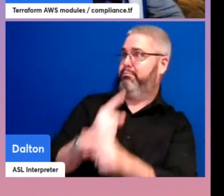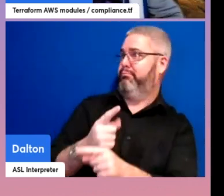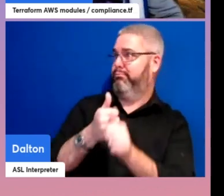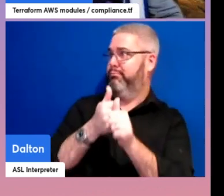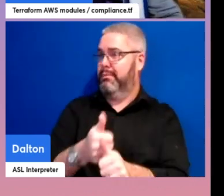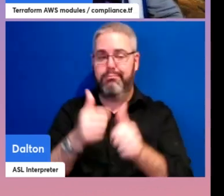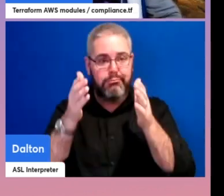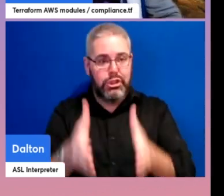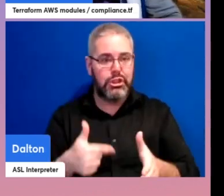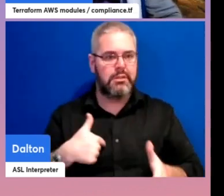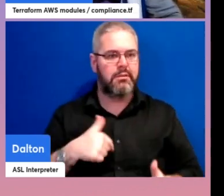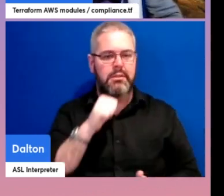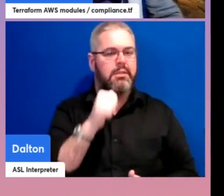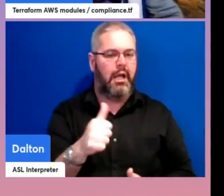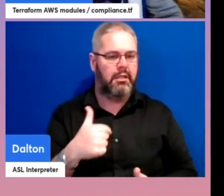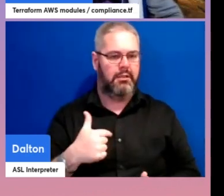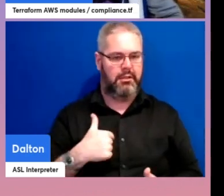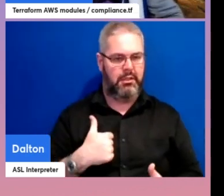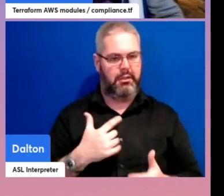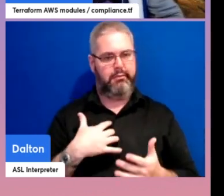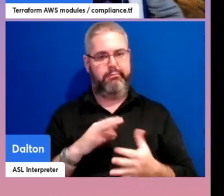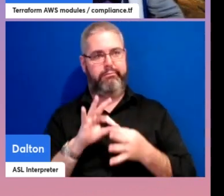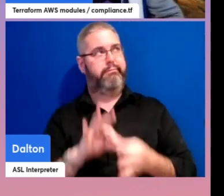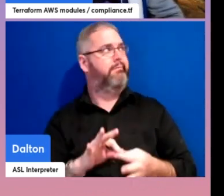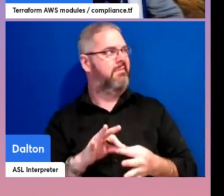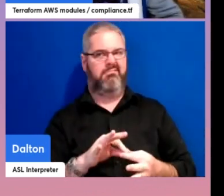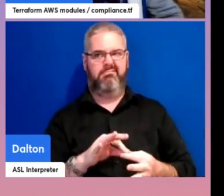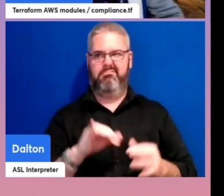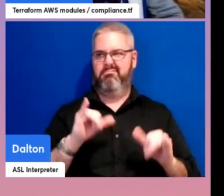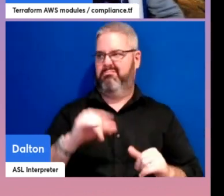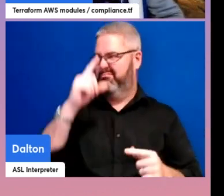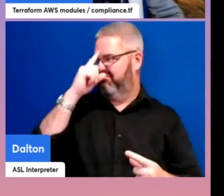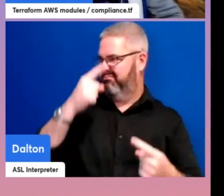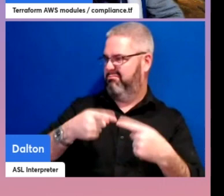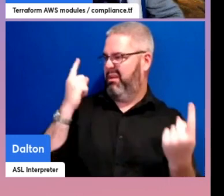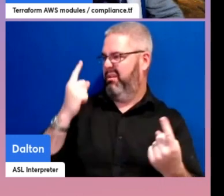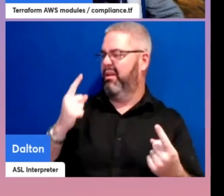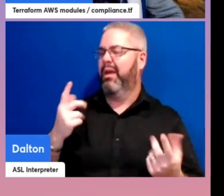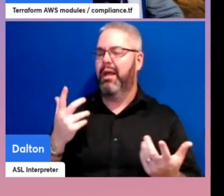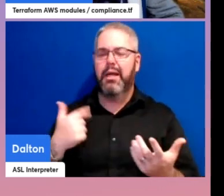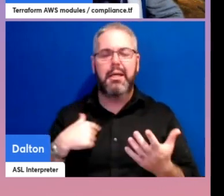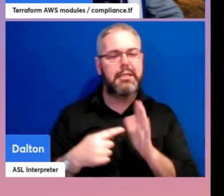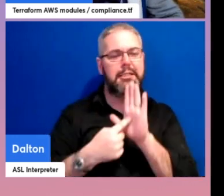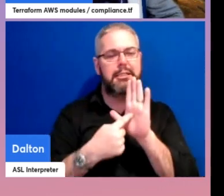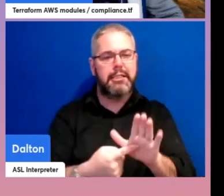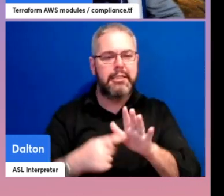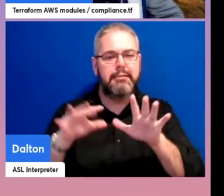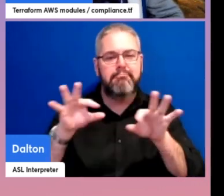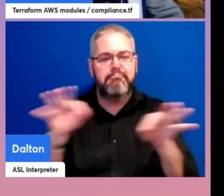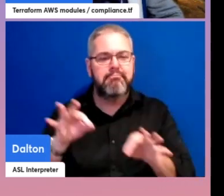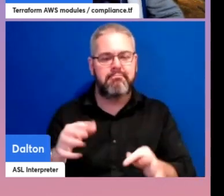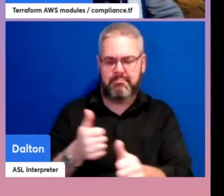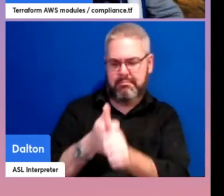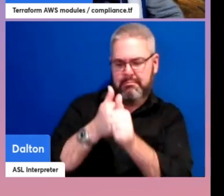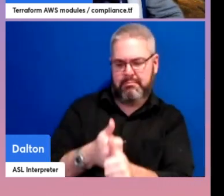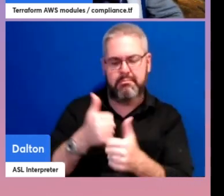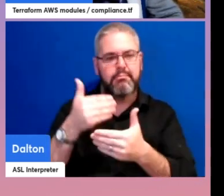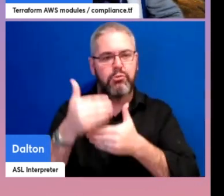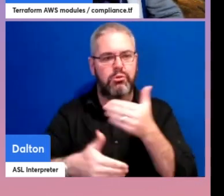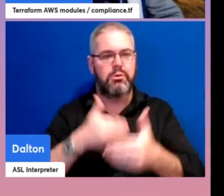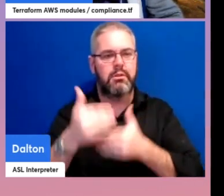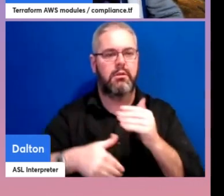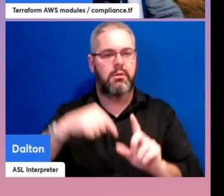may associate with. So after that, I will look and walk through a compliance process,